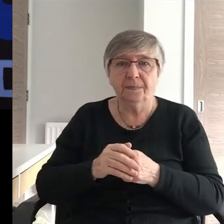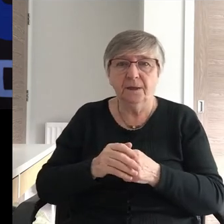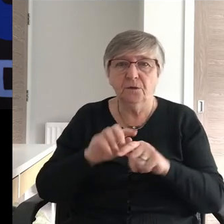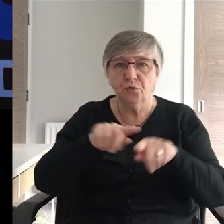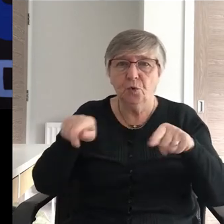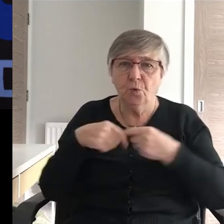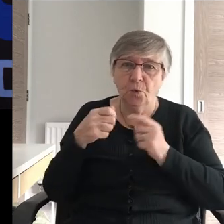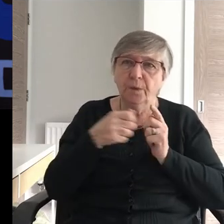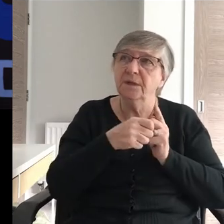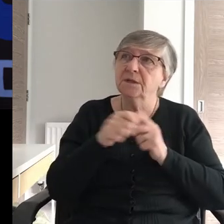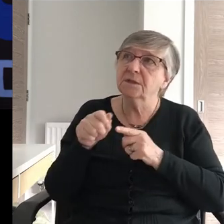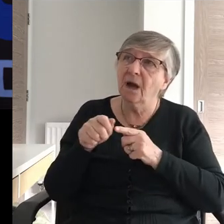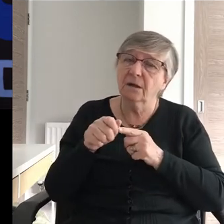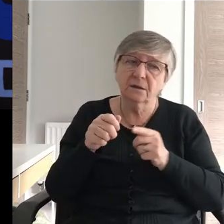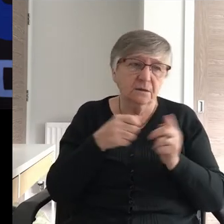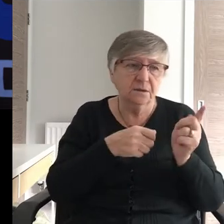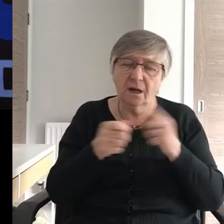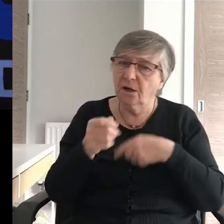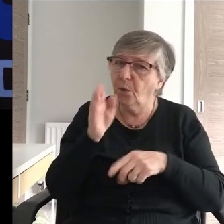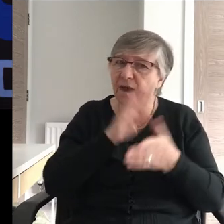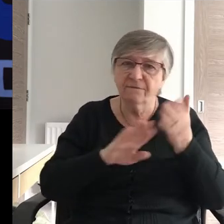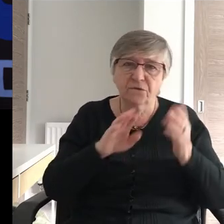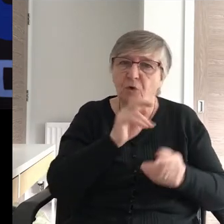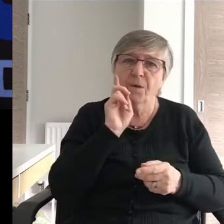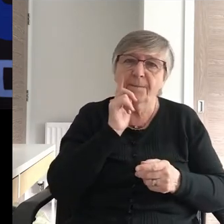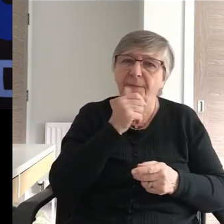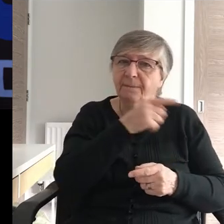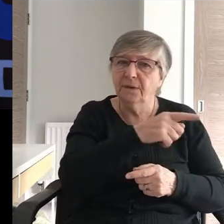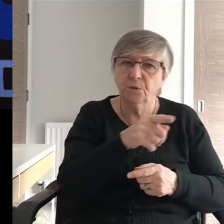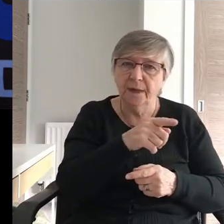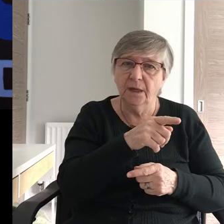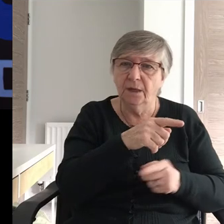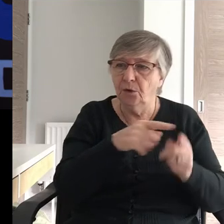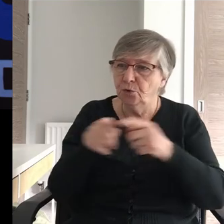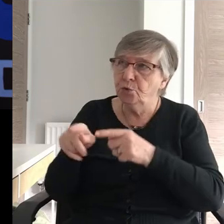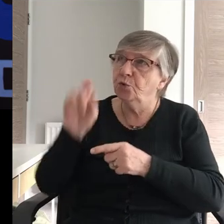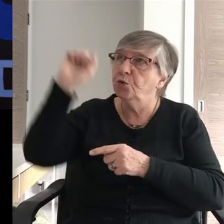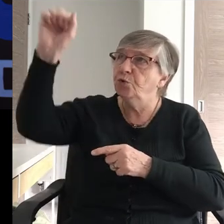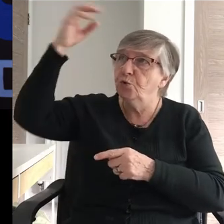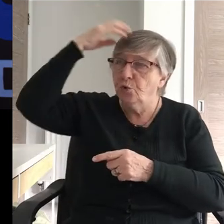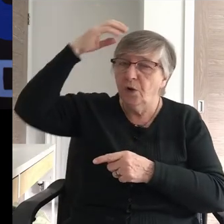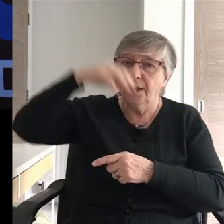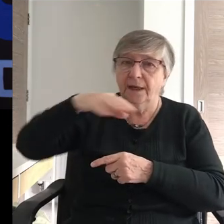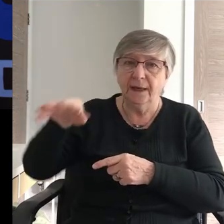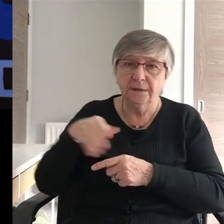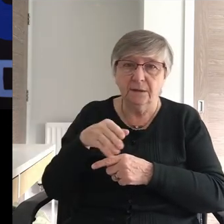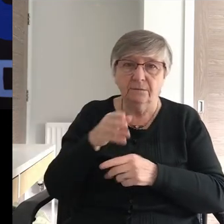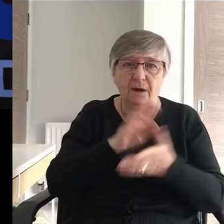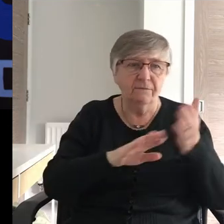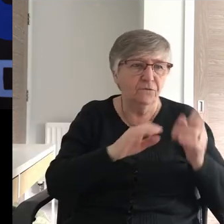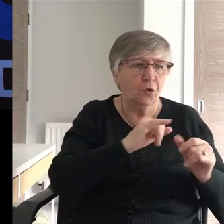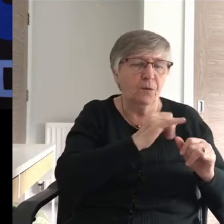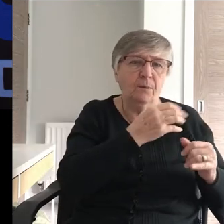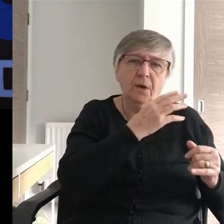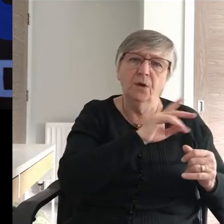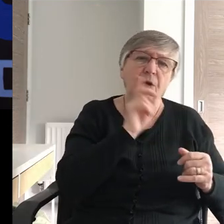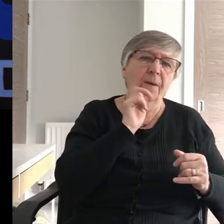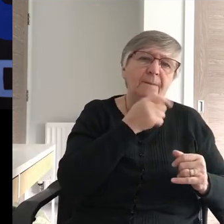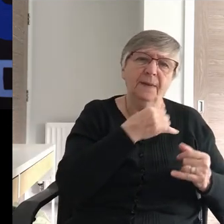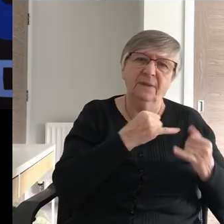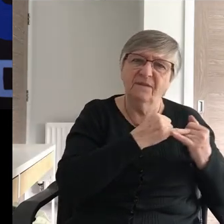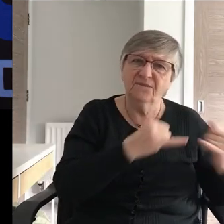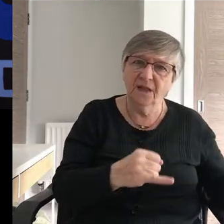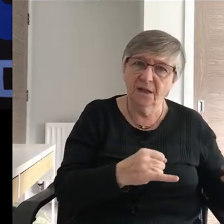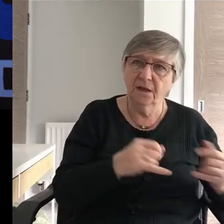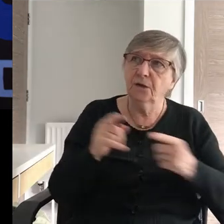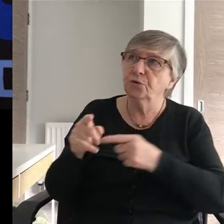So we turn from human enterprise to the kingdom of God, from human failure to the forgiveness